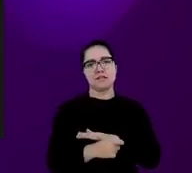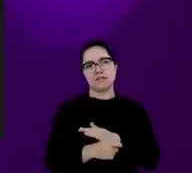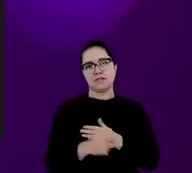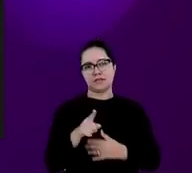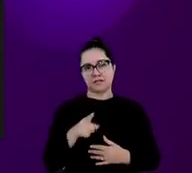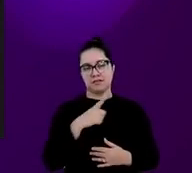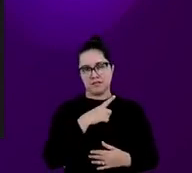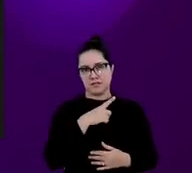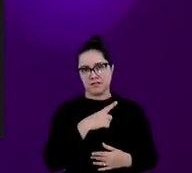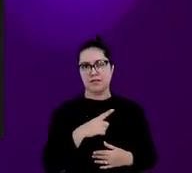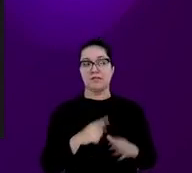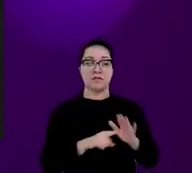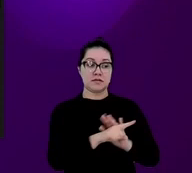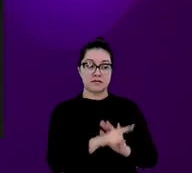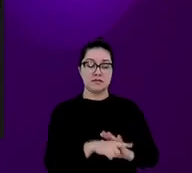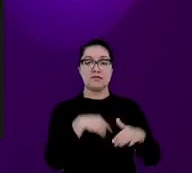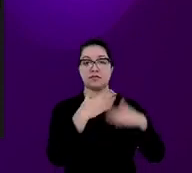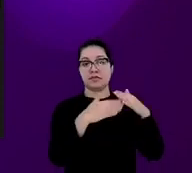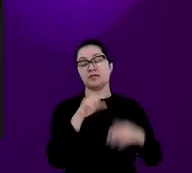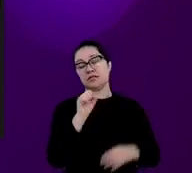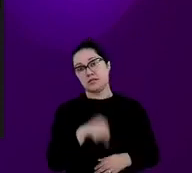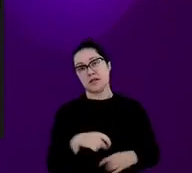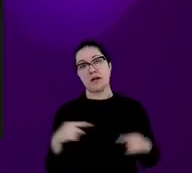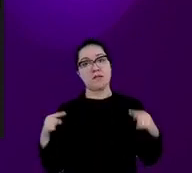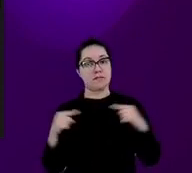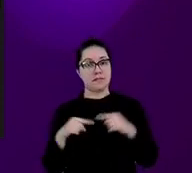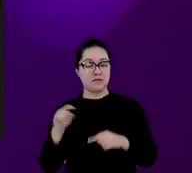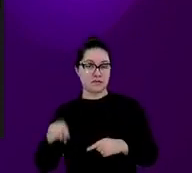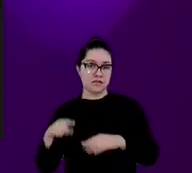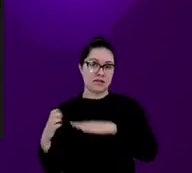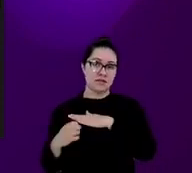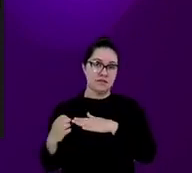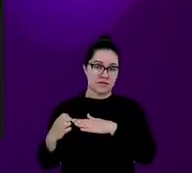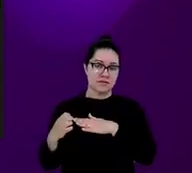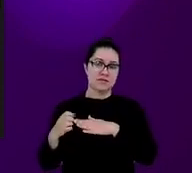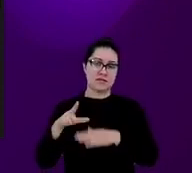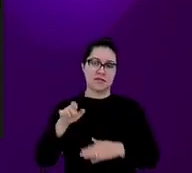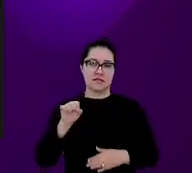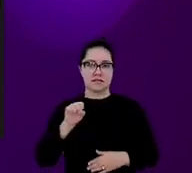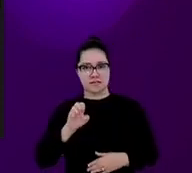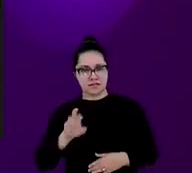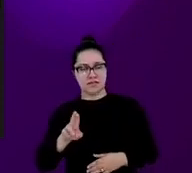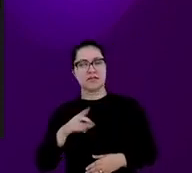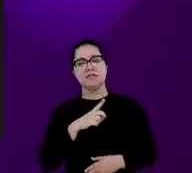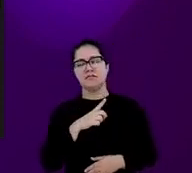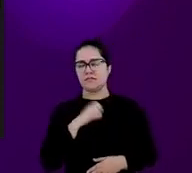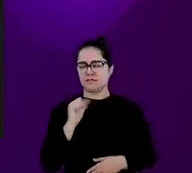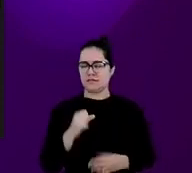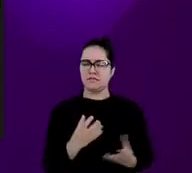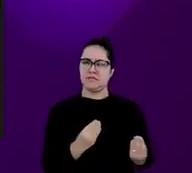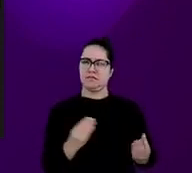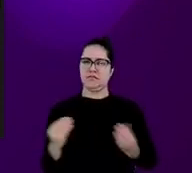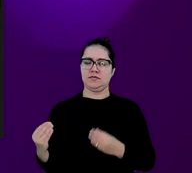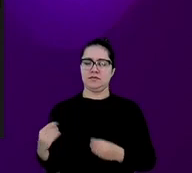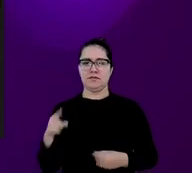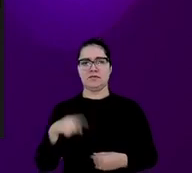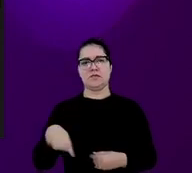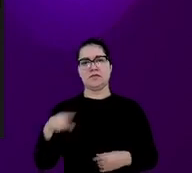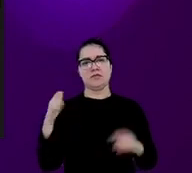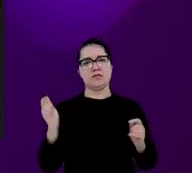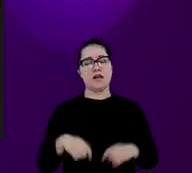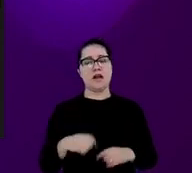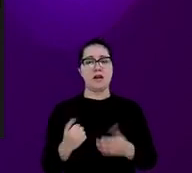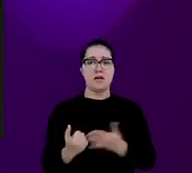to laser companies as well. I mean, a lot of laser companies charge $30,000 for a laser that